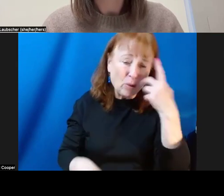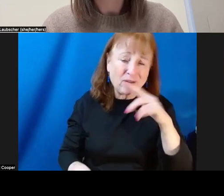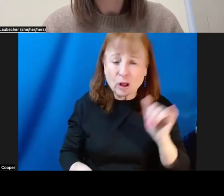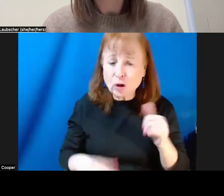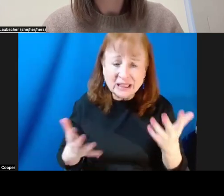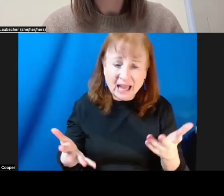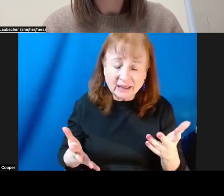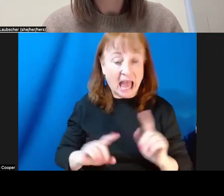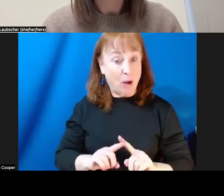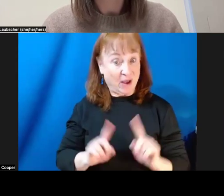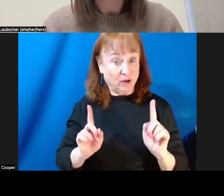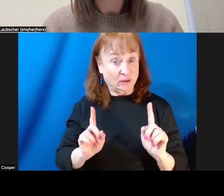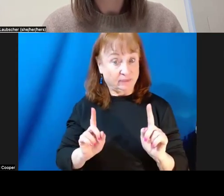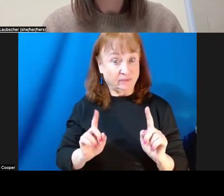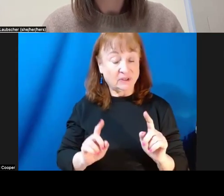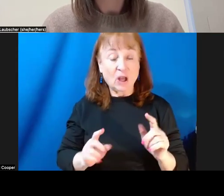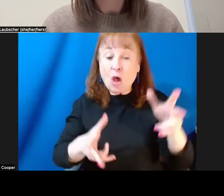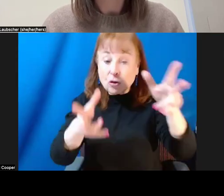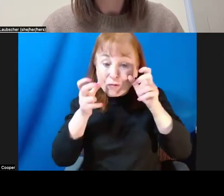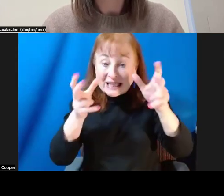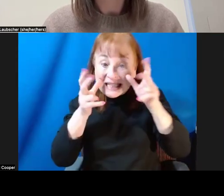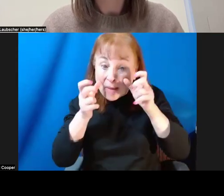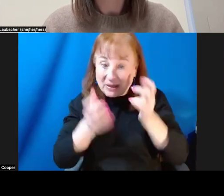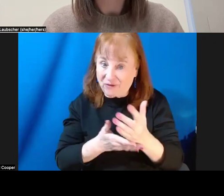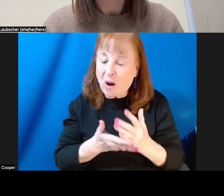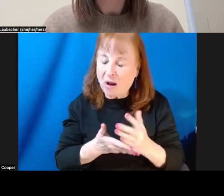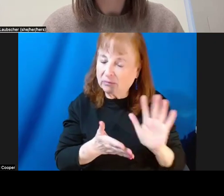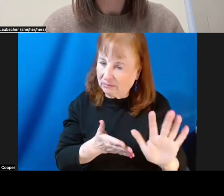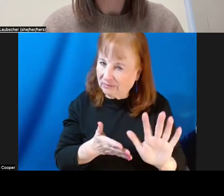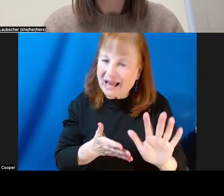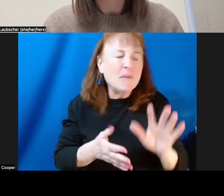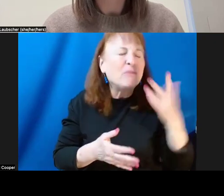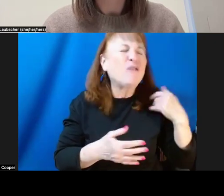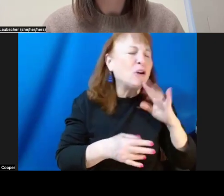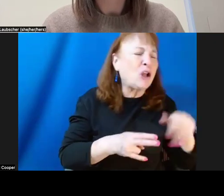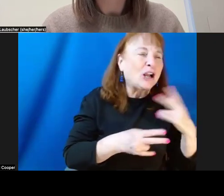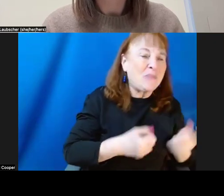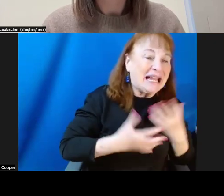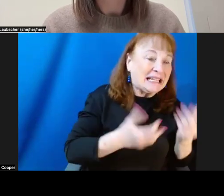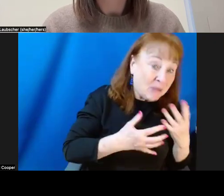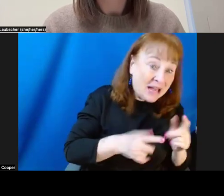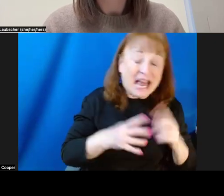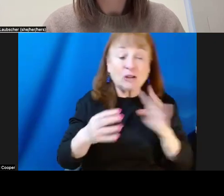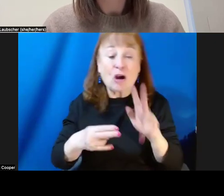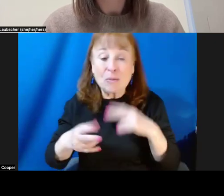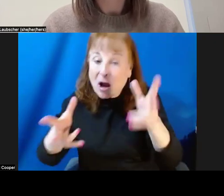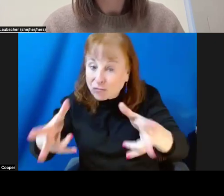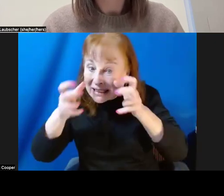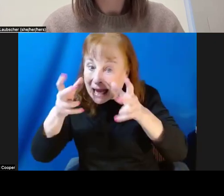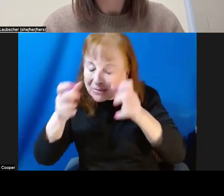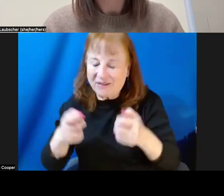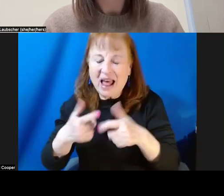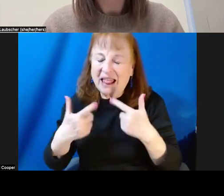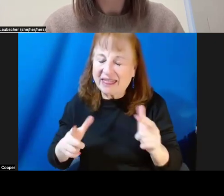And however, the receptive piece, this is all for expressive, right? Receptively, language